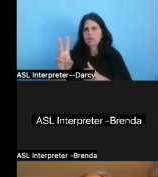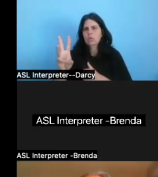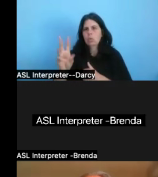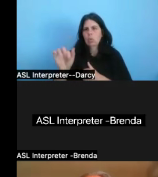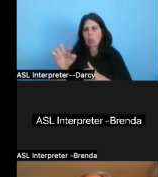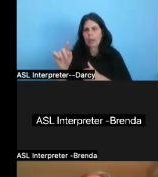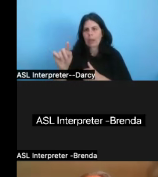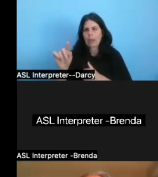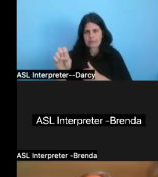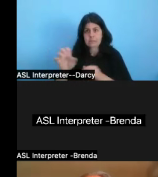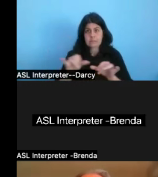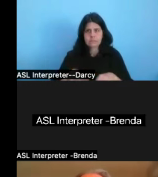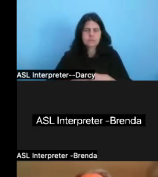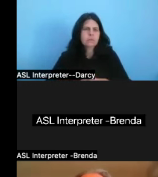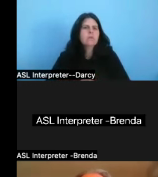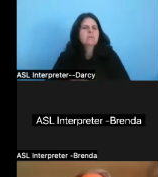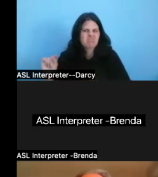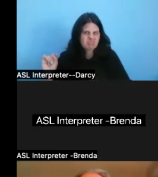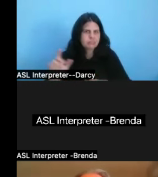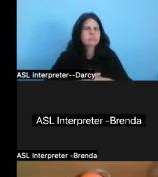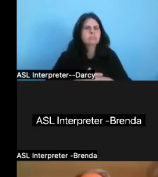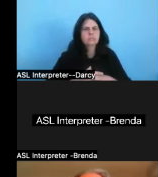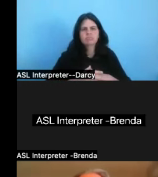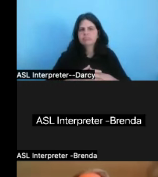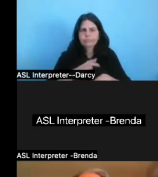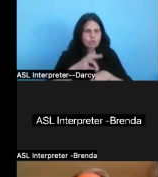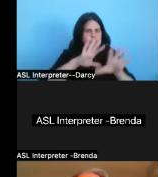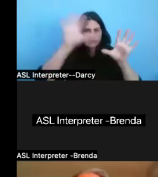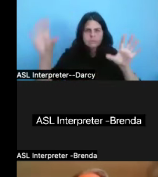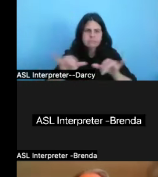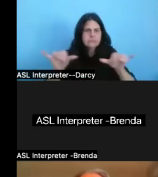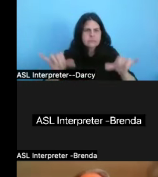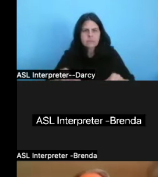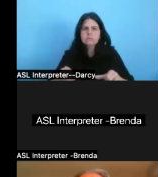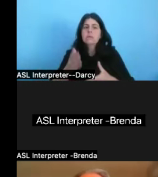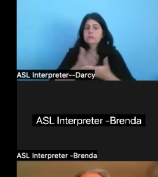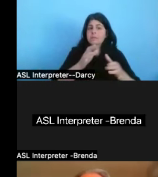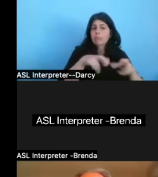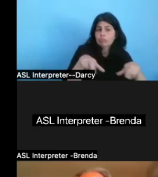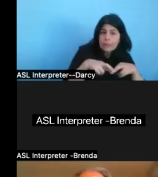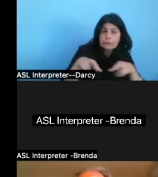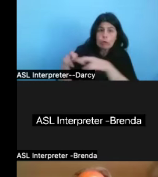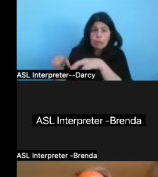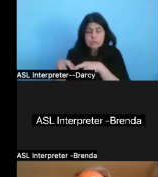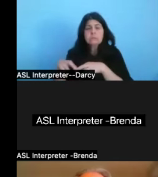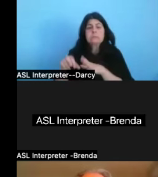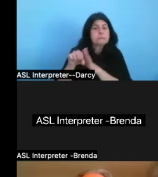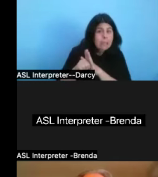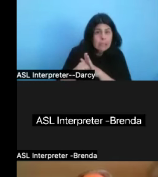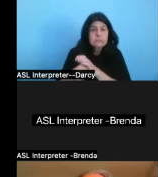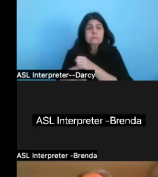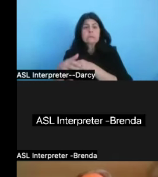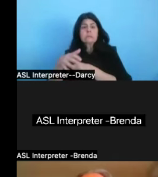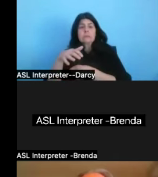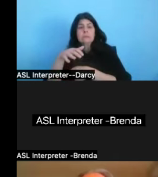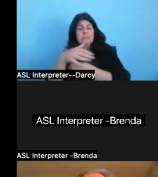They are large geographically distributed systems. Some cover multiple regions, states, and countries, while others are limited to the city scale. They're made